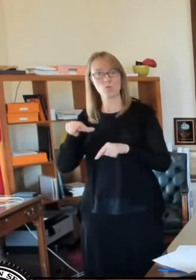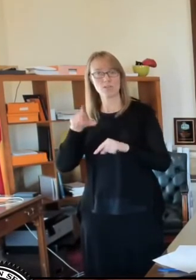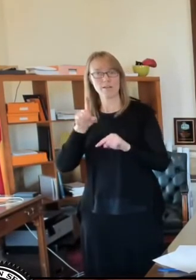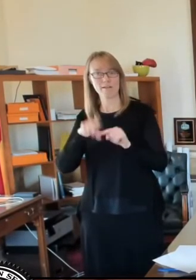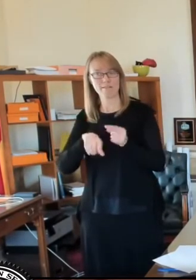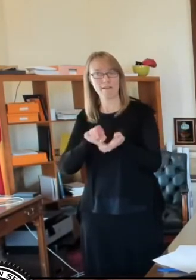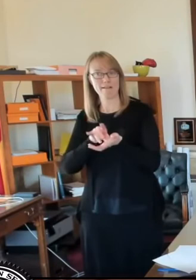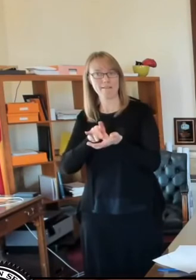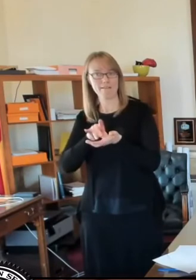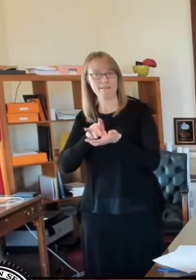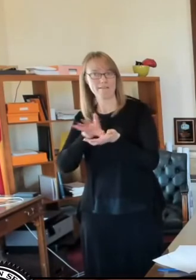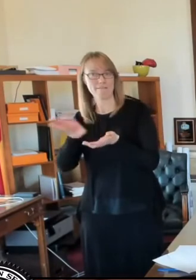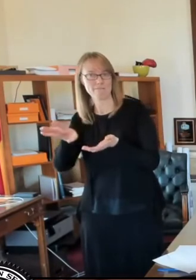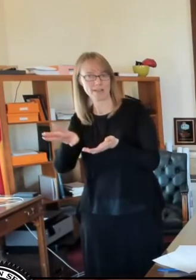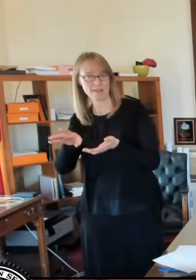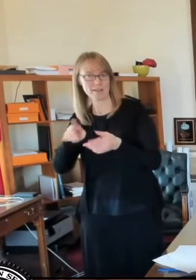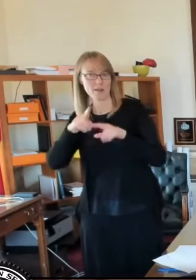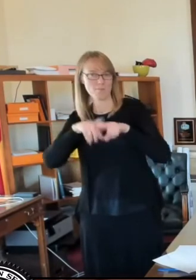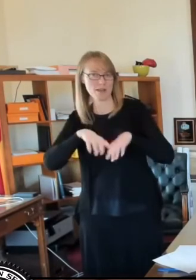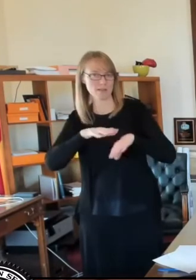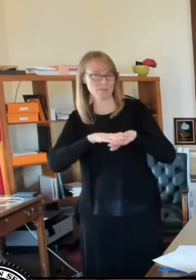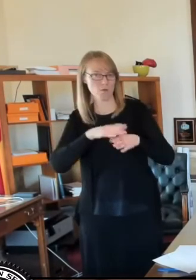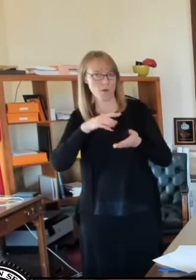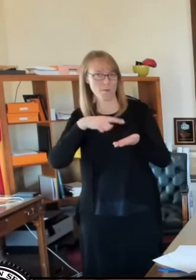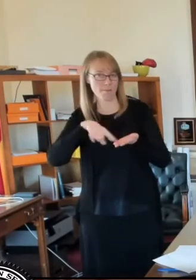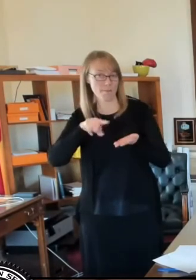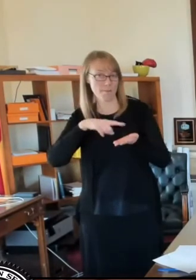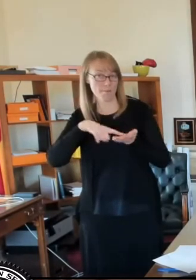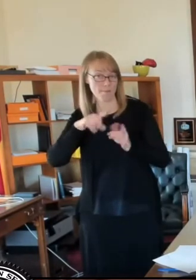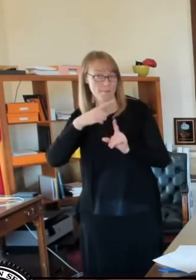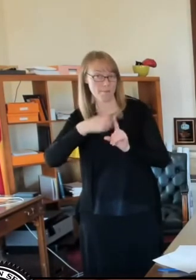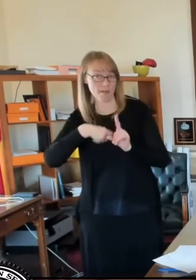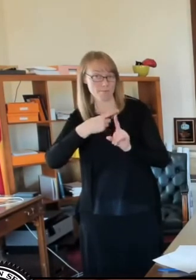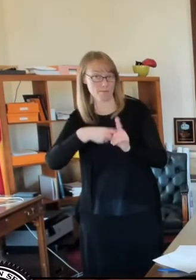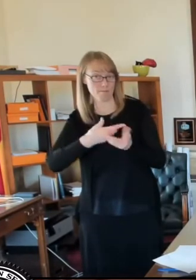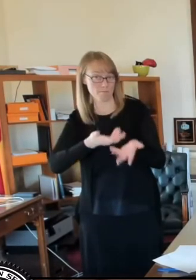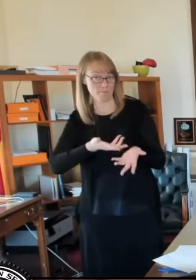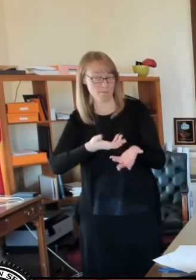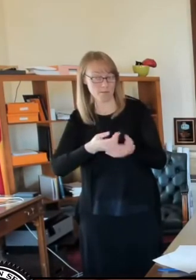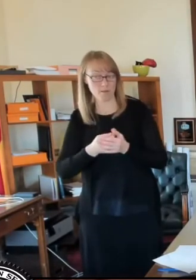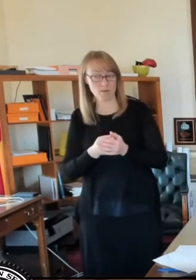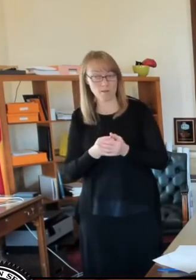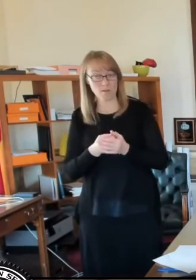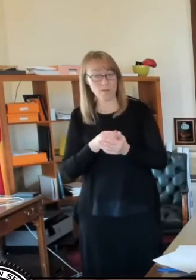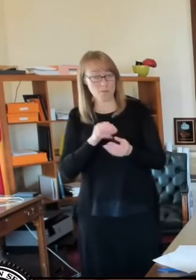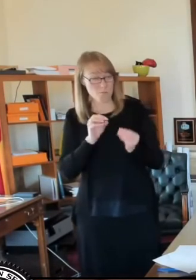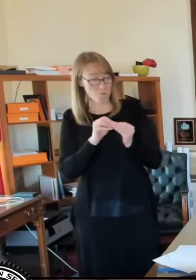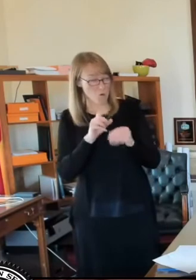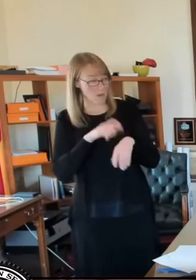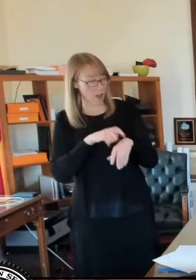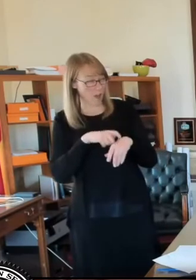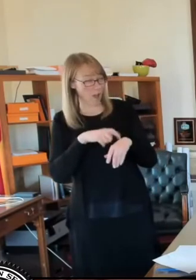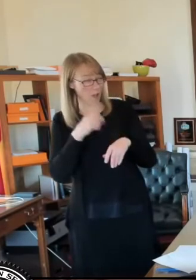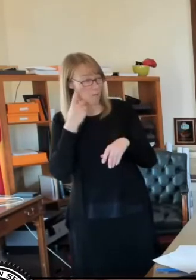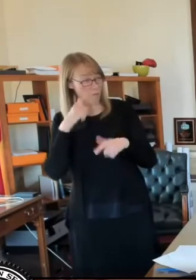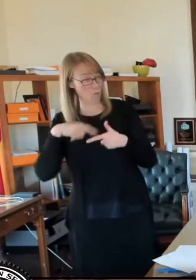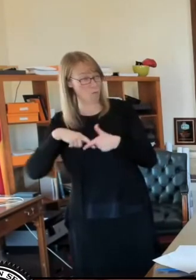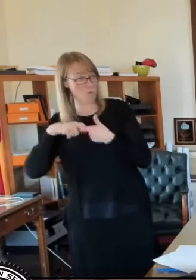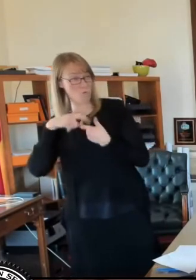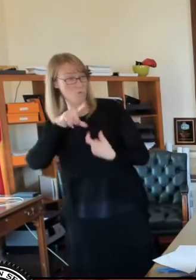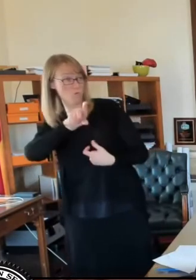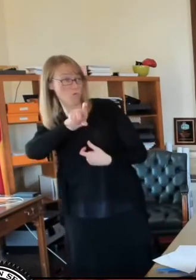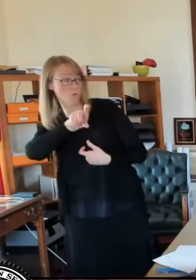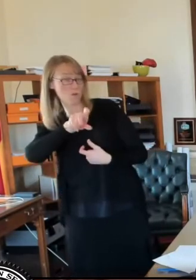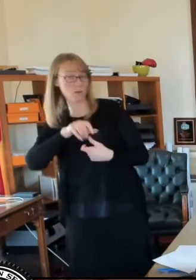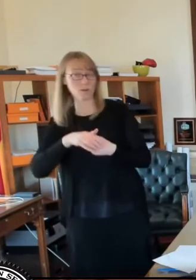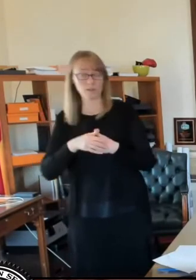again, or do we not know yet? We don't know for sure yet, but we think it's likely that it'll be extended again. Now,